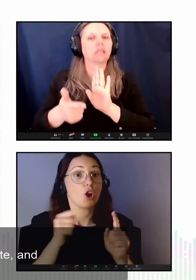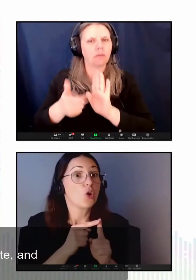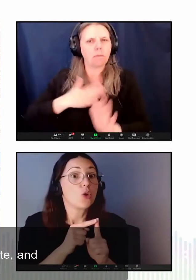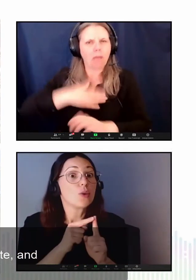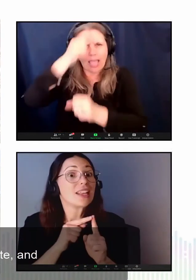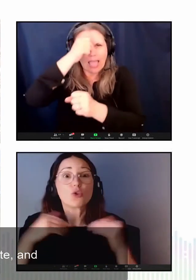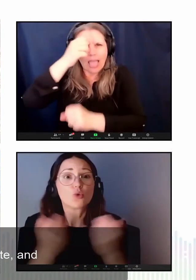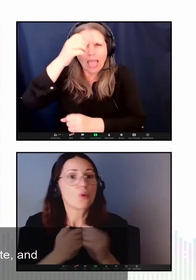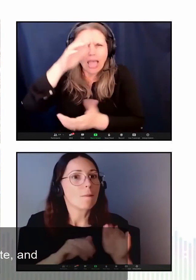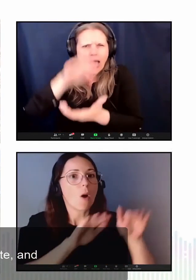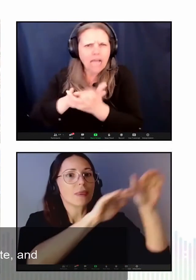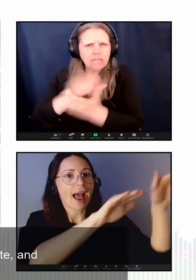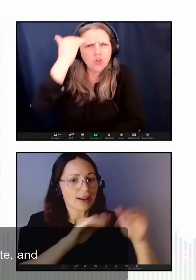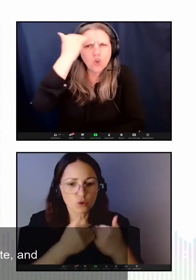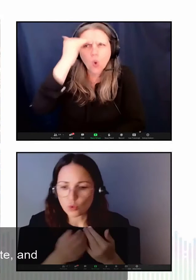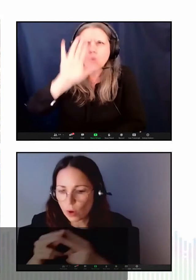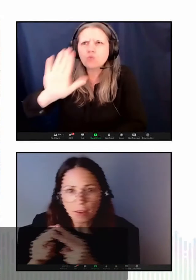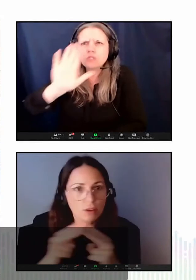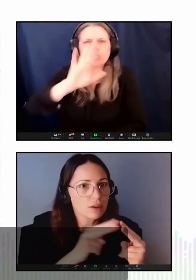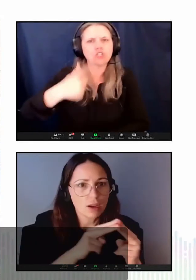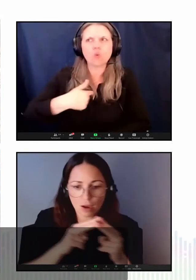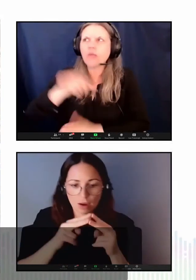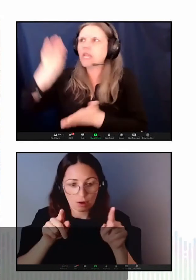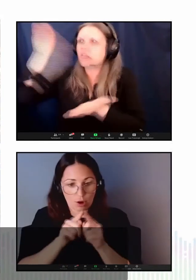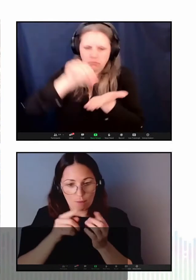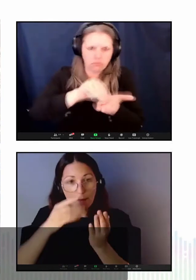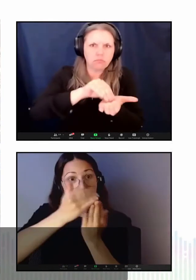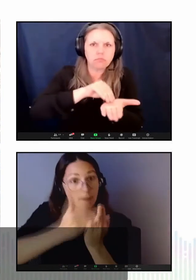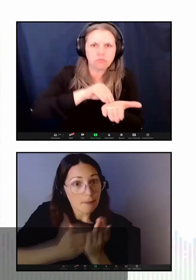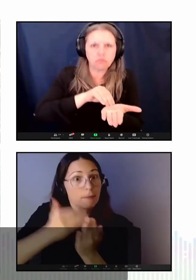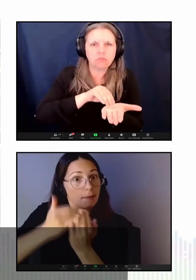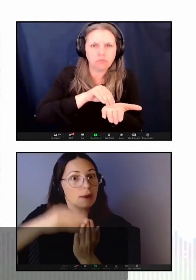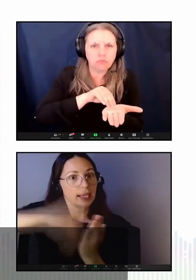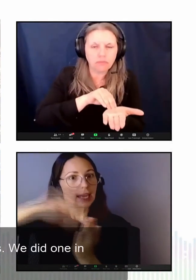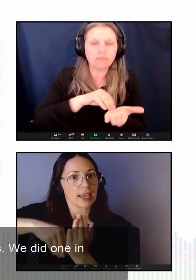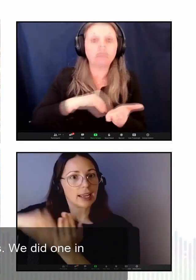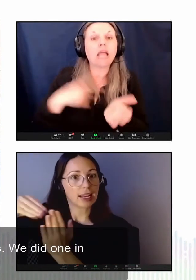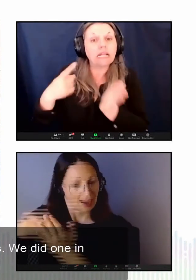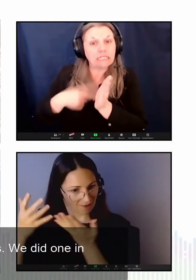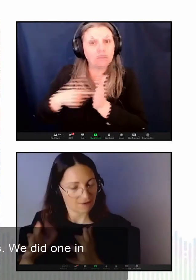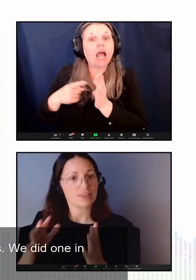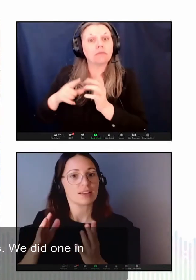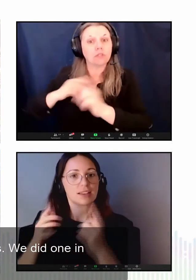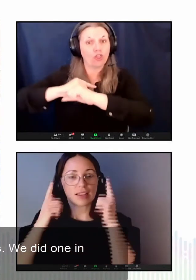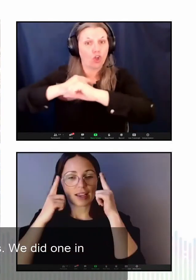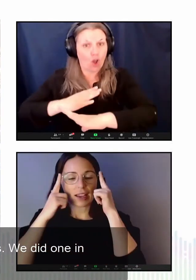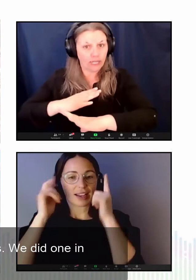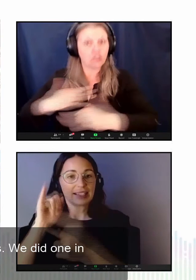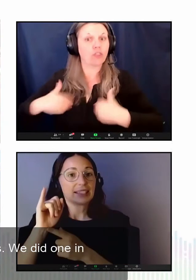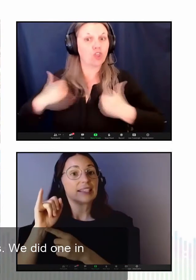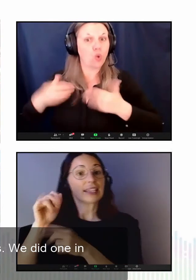We catalog and we write. And when we go with the youth, the guardians, we did 2